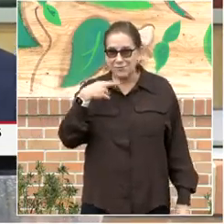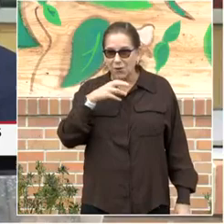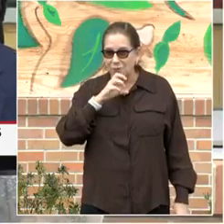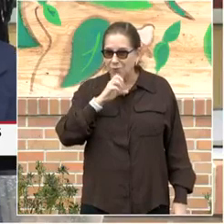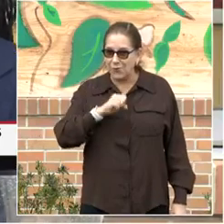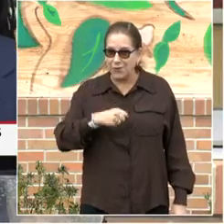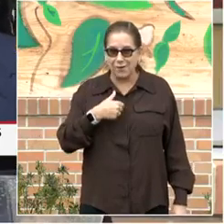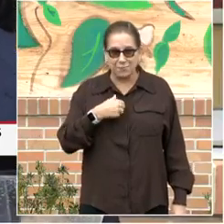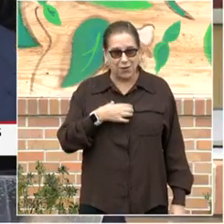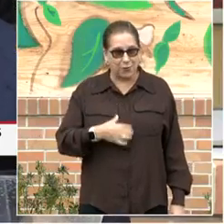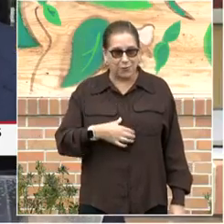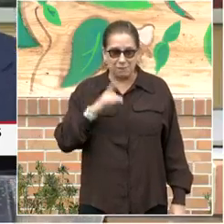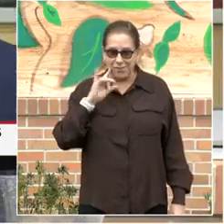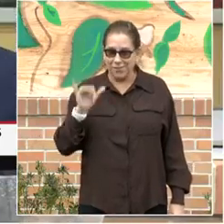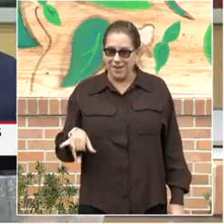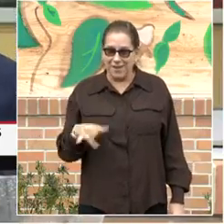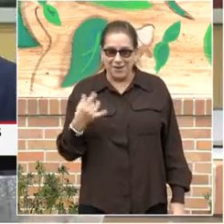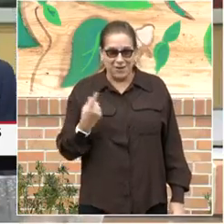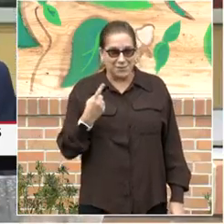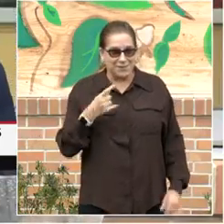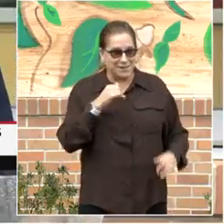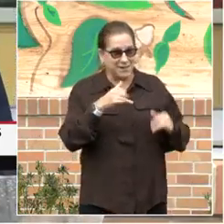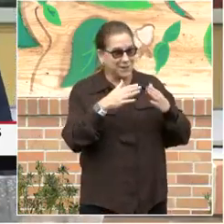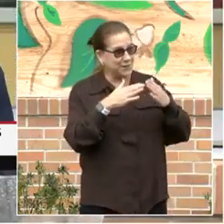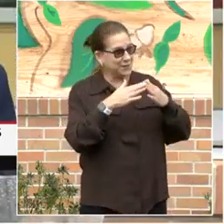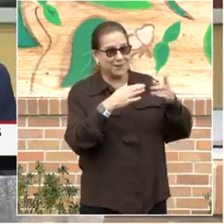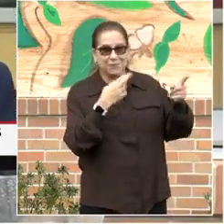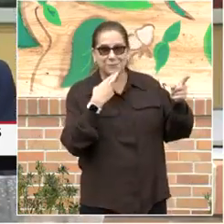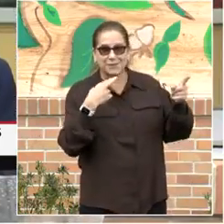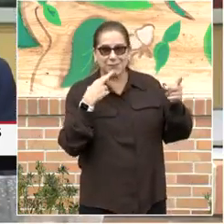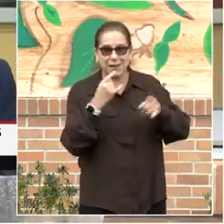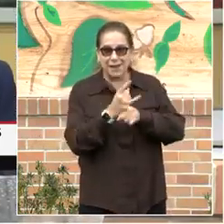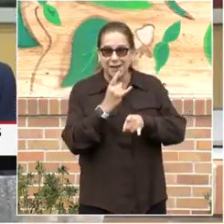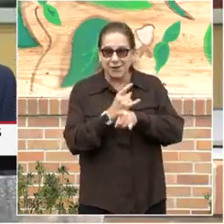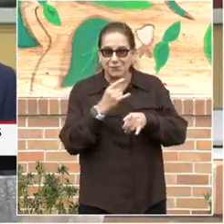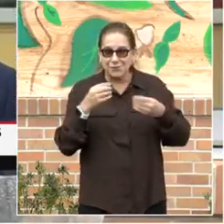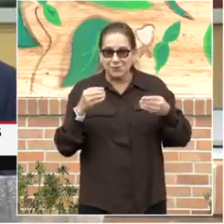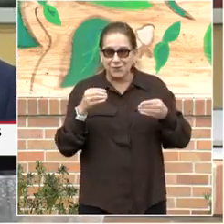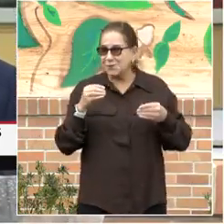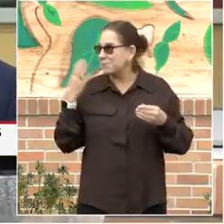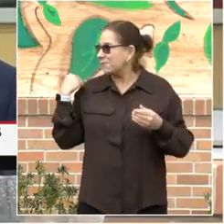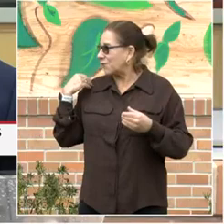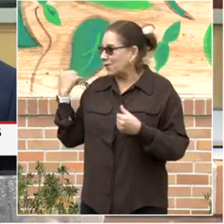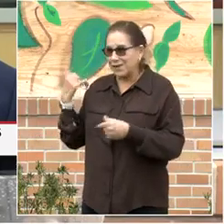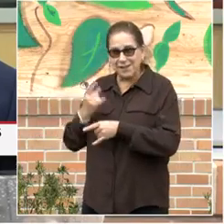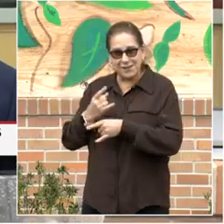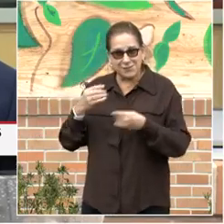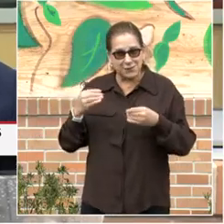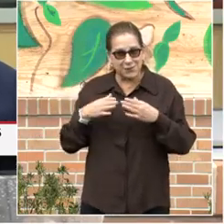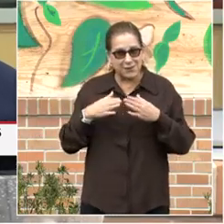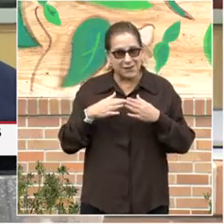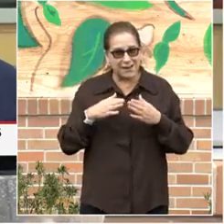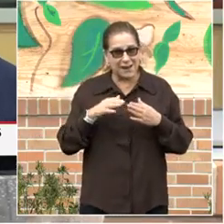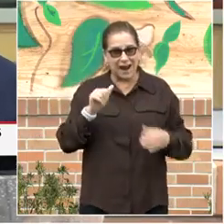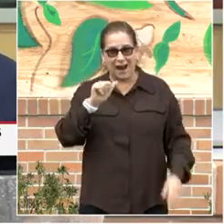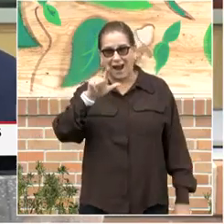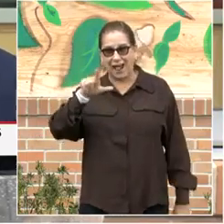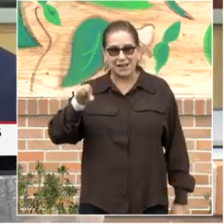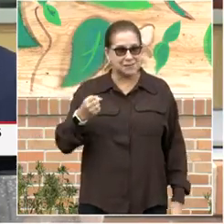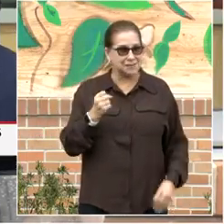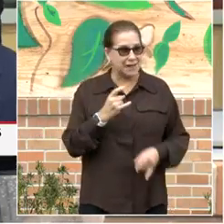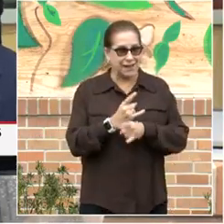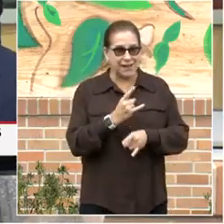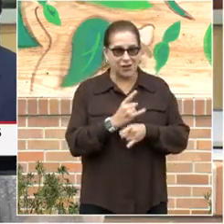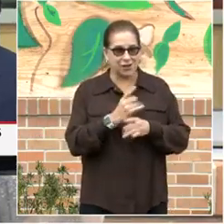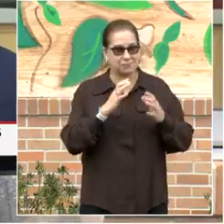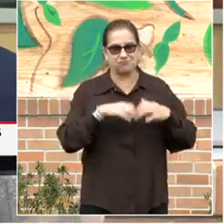hungry. But I remember this corner used to be a liquor store. Isles Liquor. And so this is a transformation here for